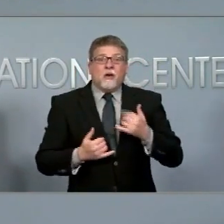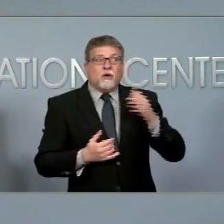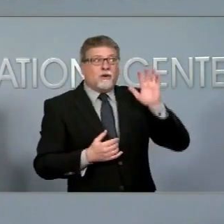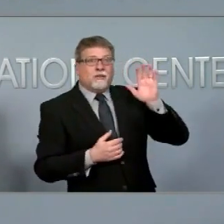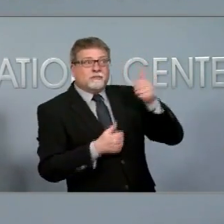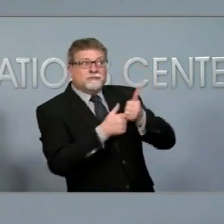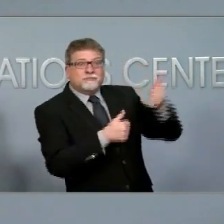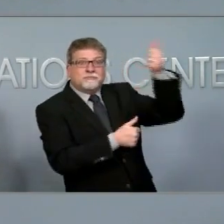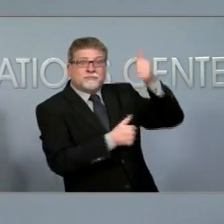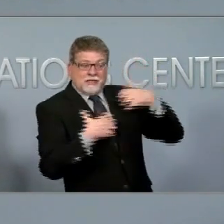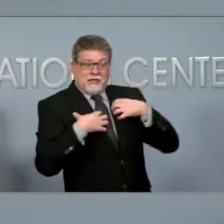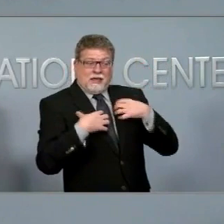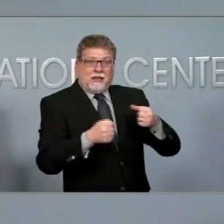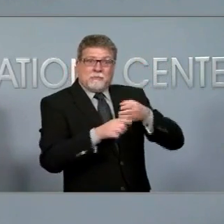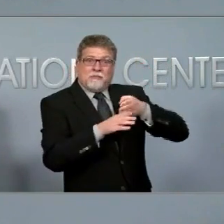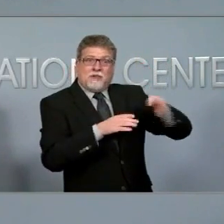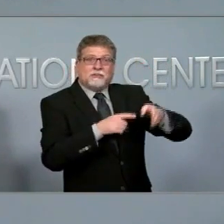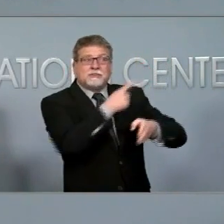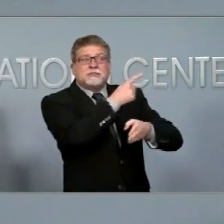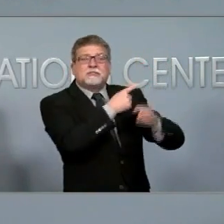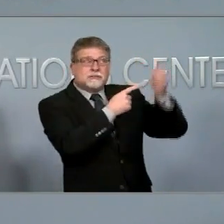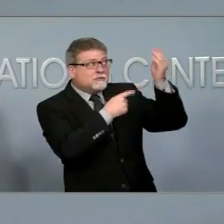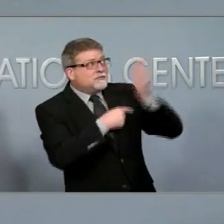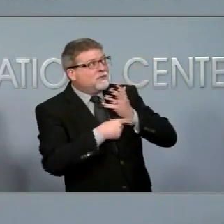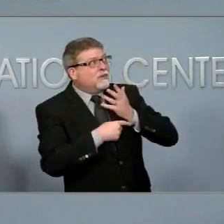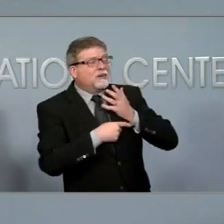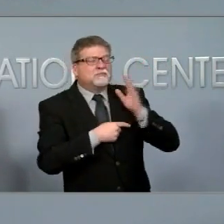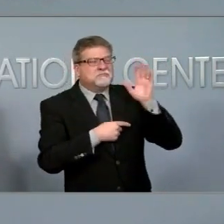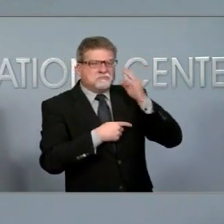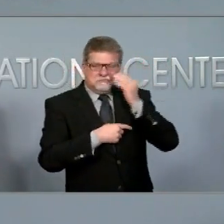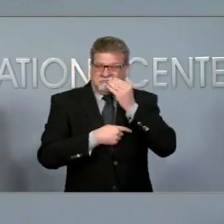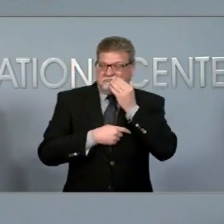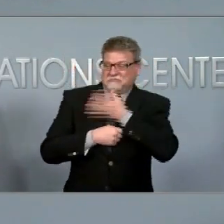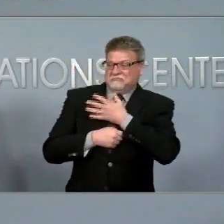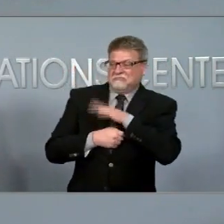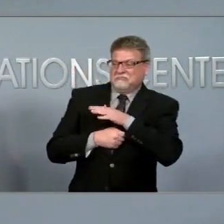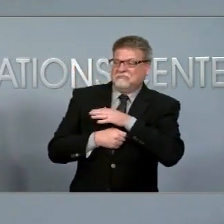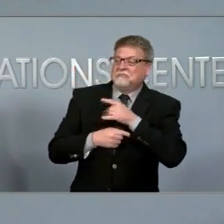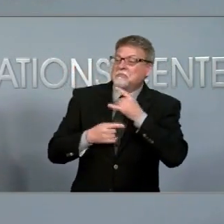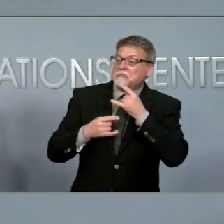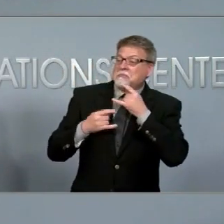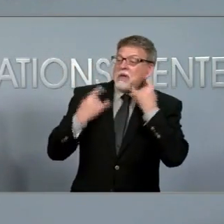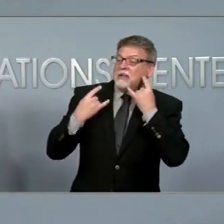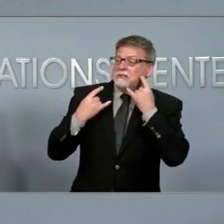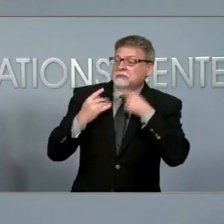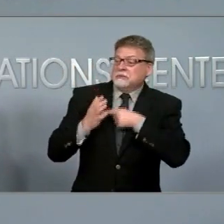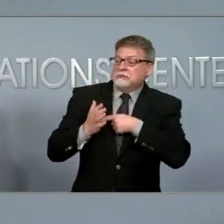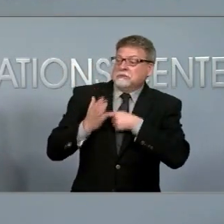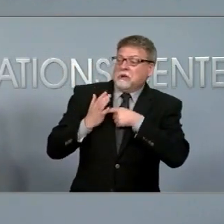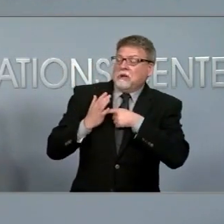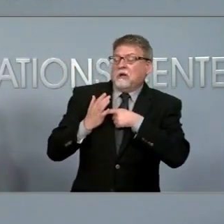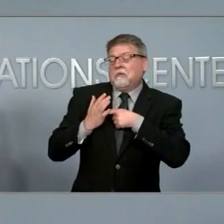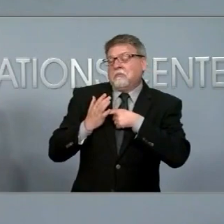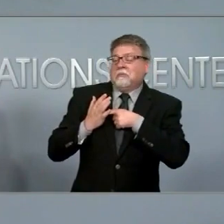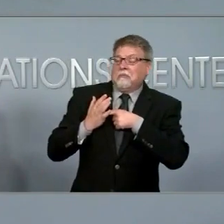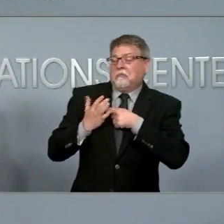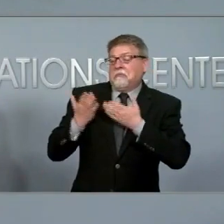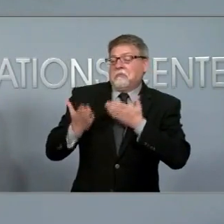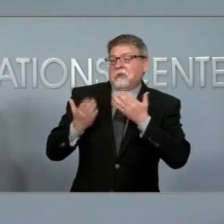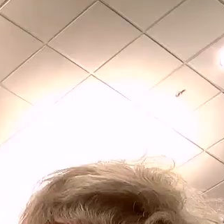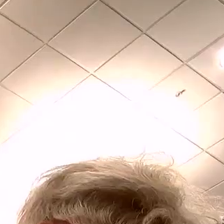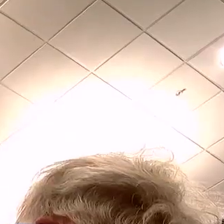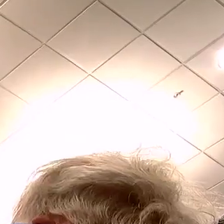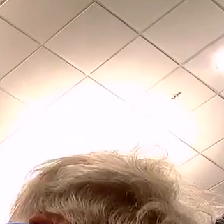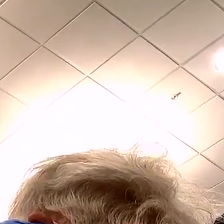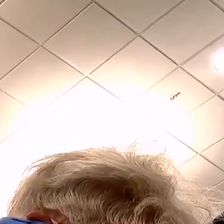that lifting those mask mandates may be the right thing for them to do. And that they should consider